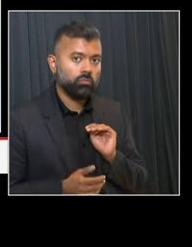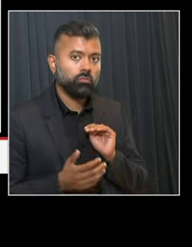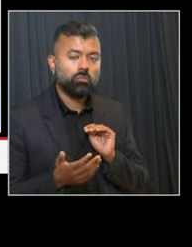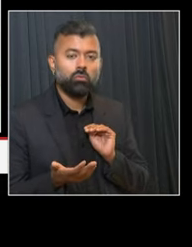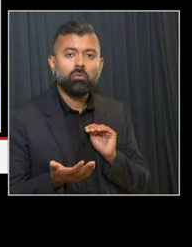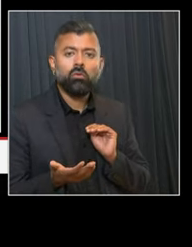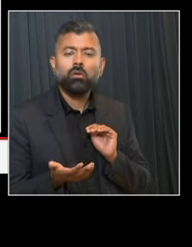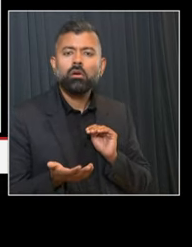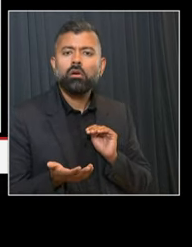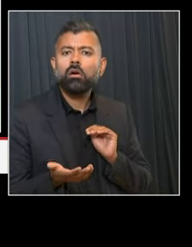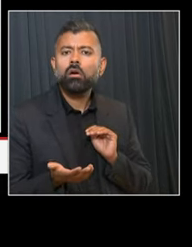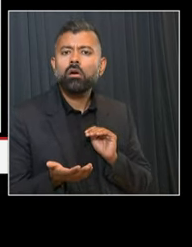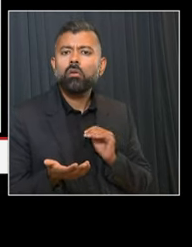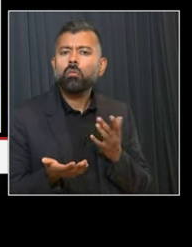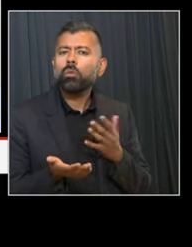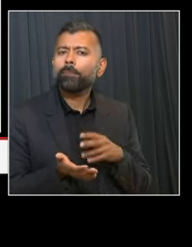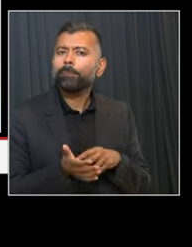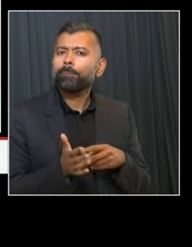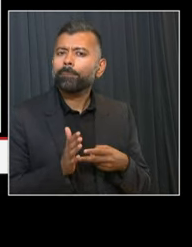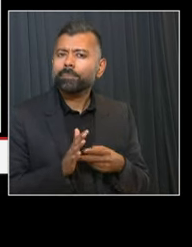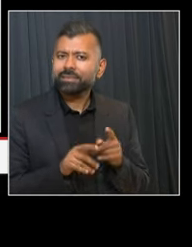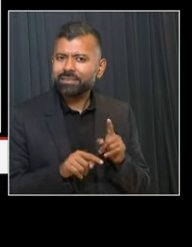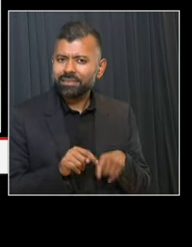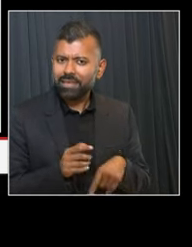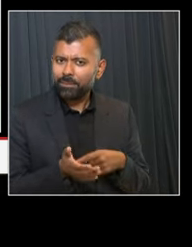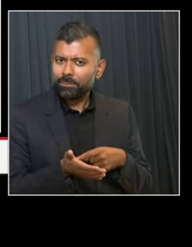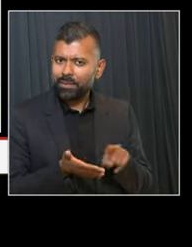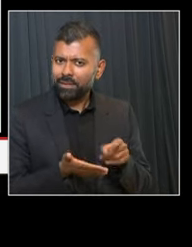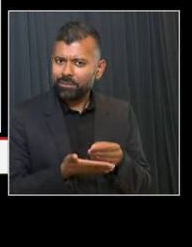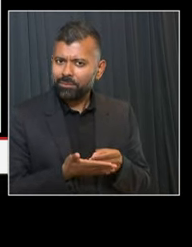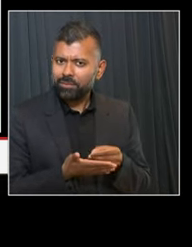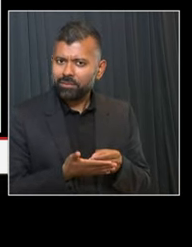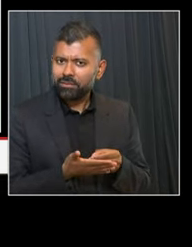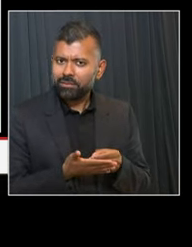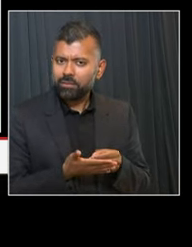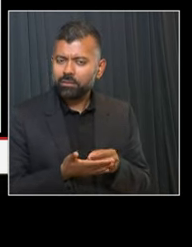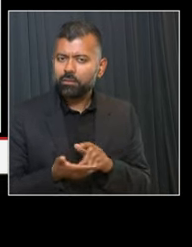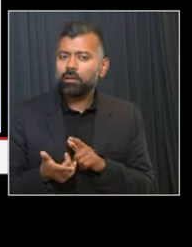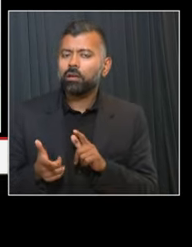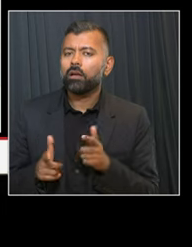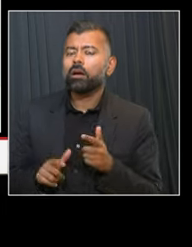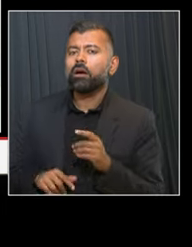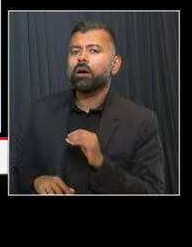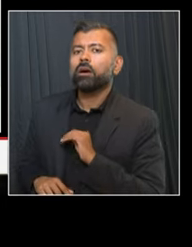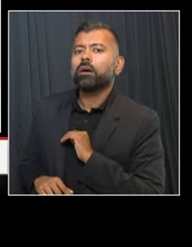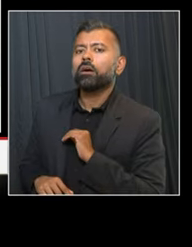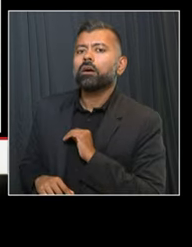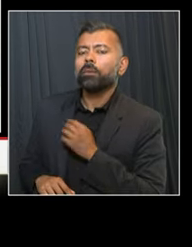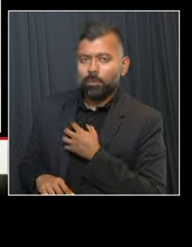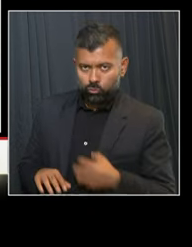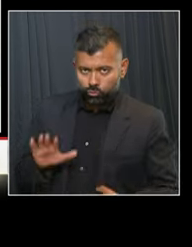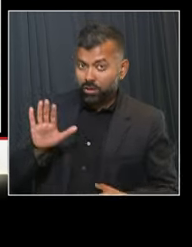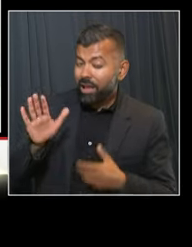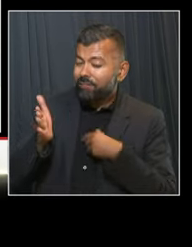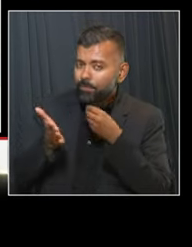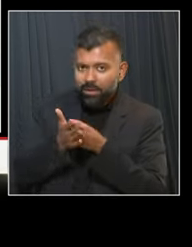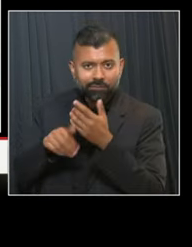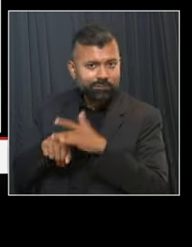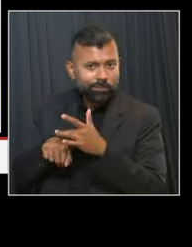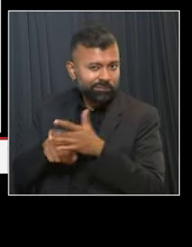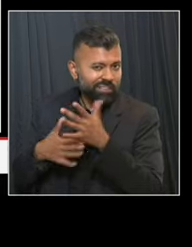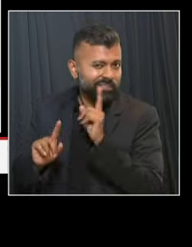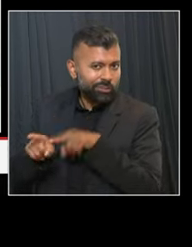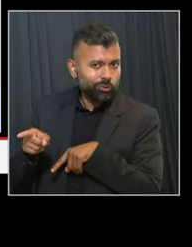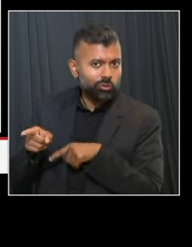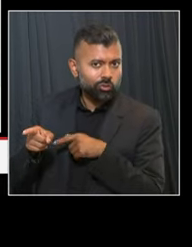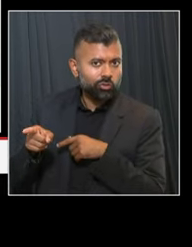addressed the question. There's surplus available. But that's a different question. So specifically, you don't think, Mayor,